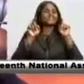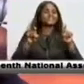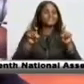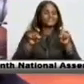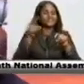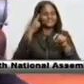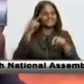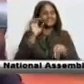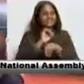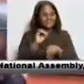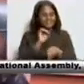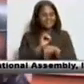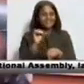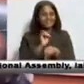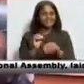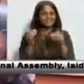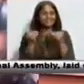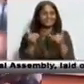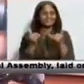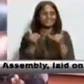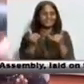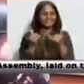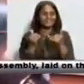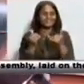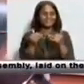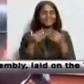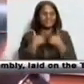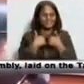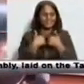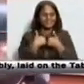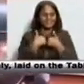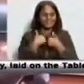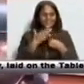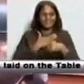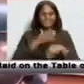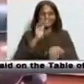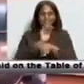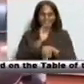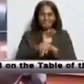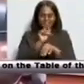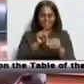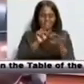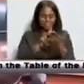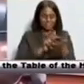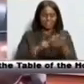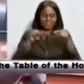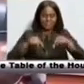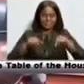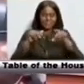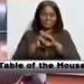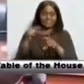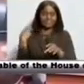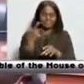for this opportunity to add my views on the reports on the floor of the House.